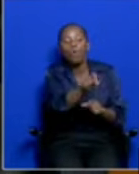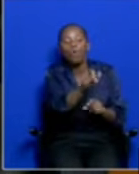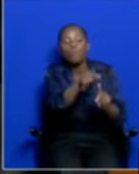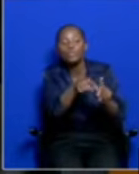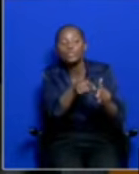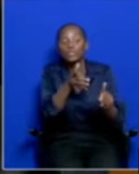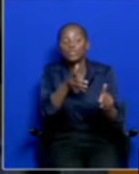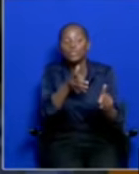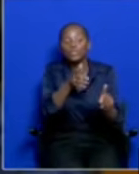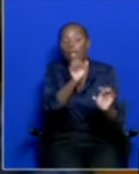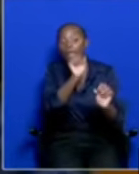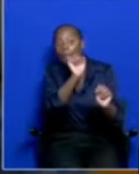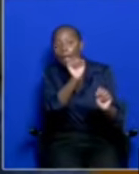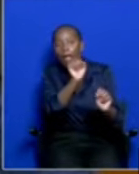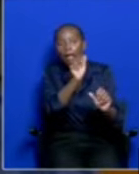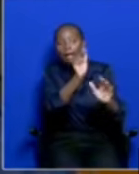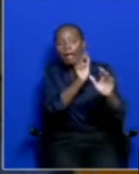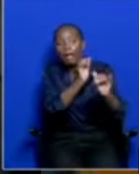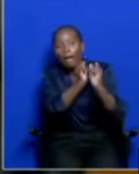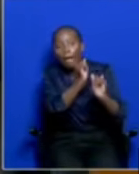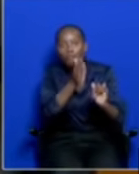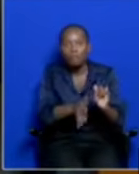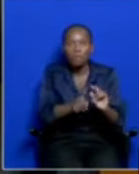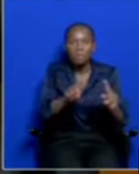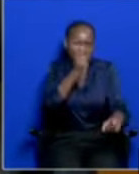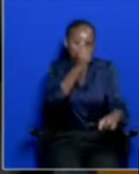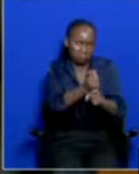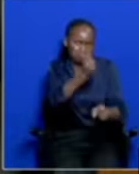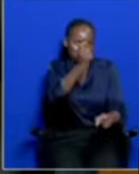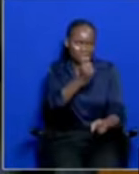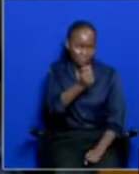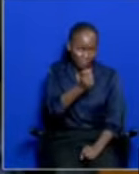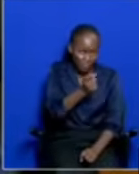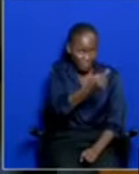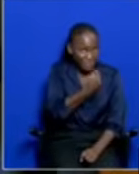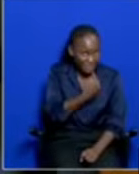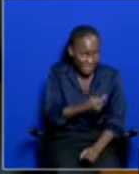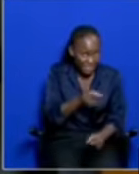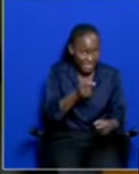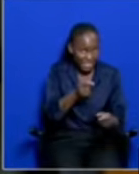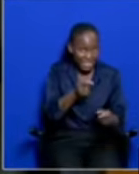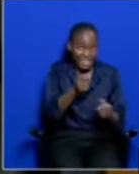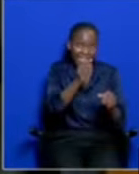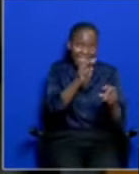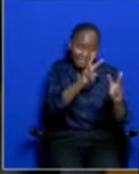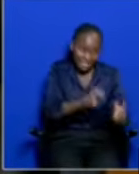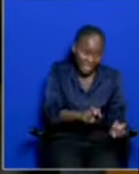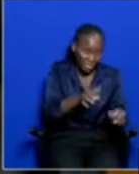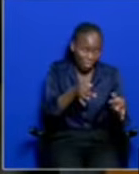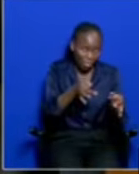it's on that basis that I'm asking you, would you say the investigation has stagnated?